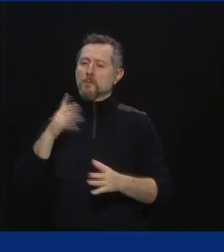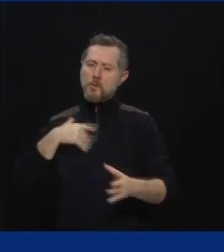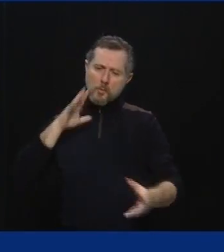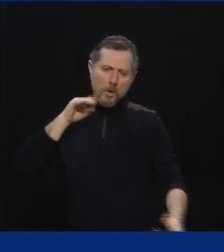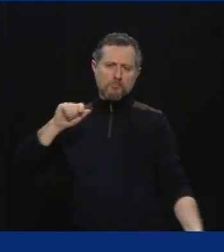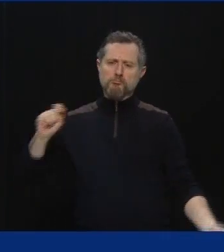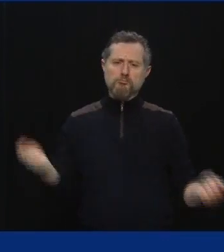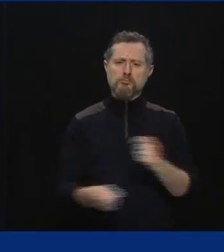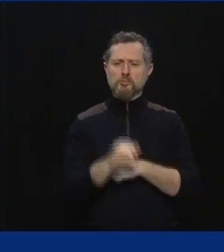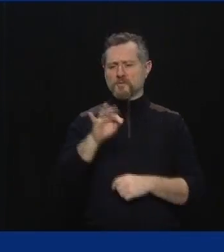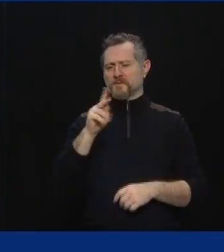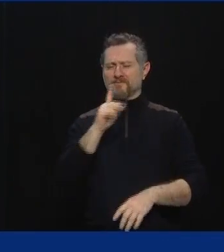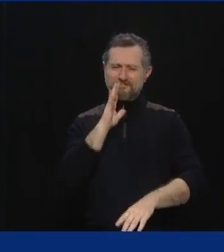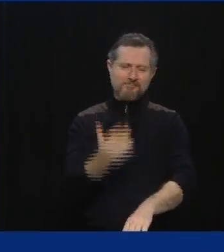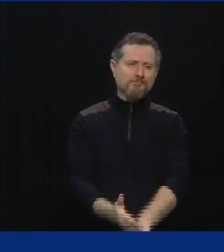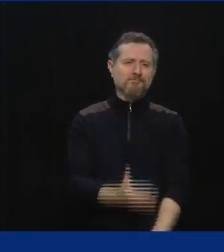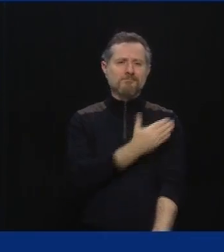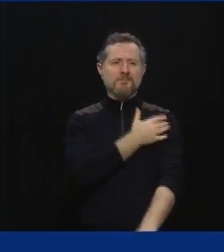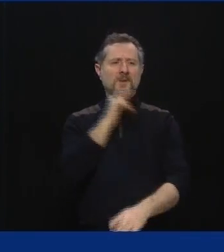JFK Airport.